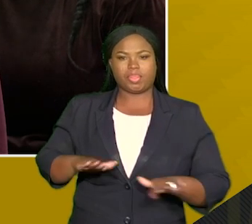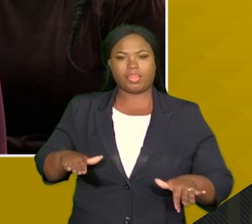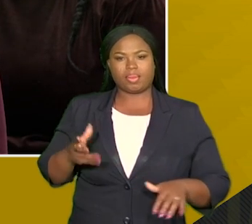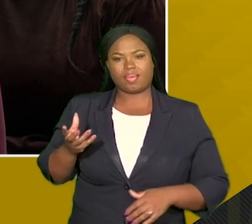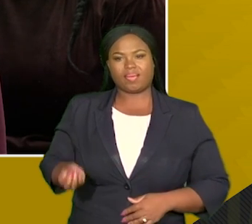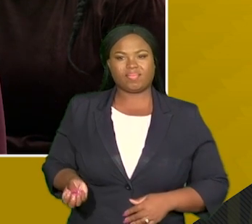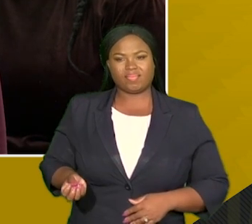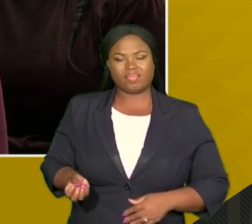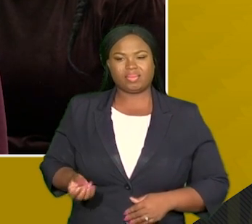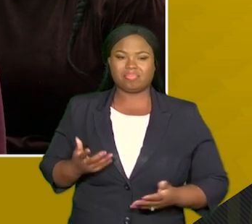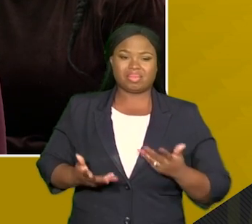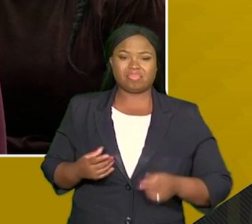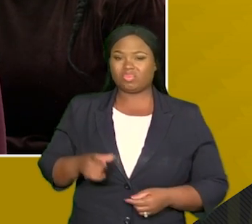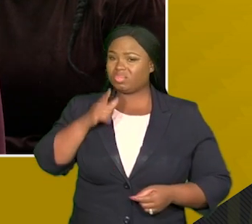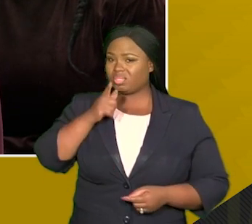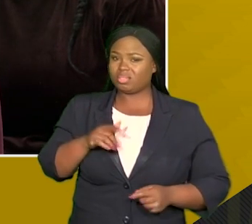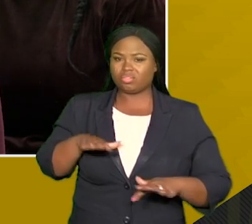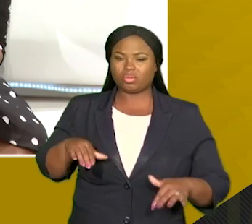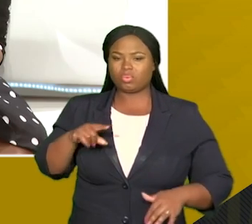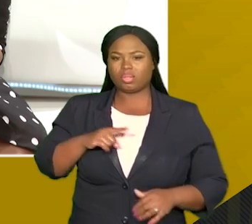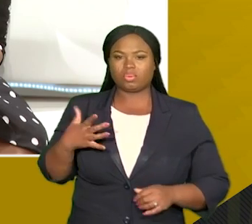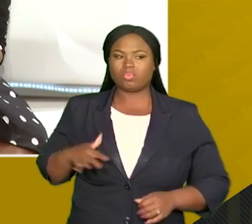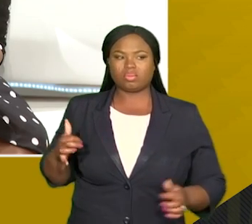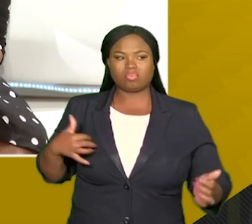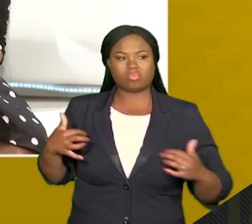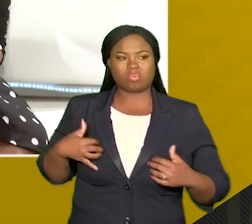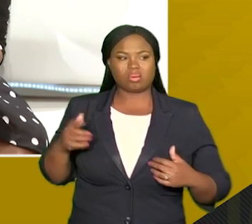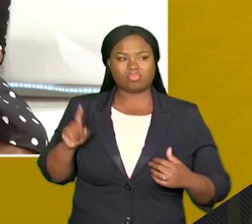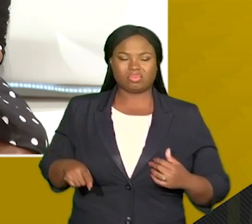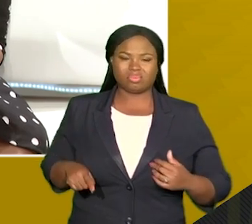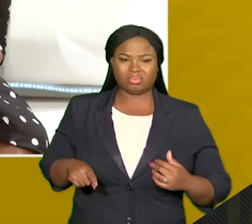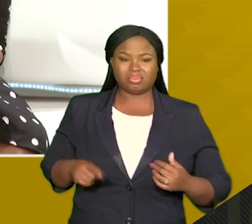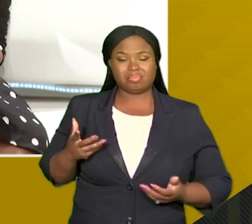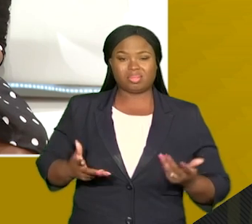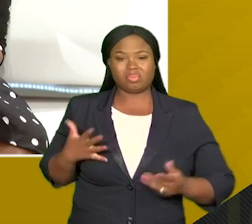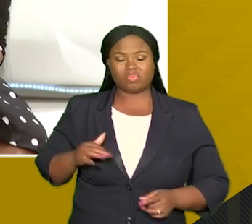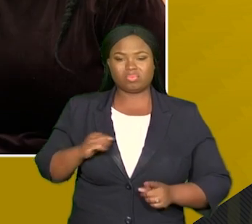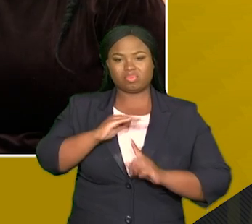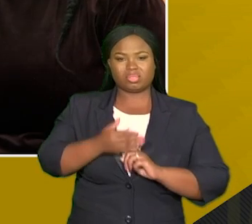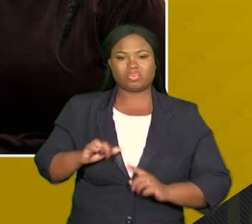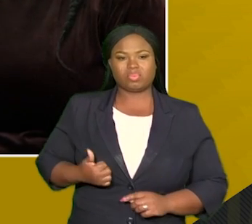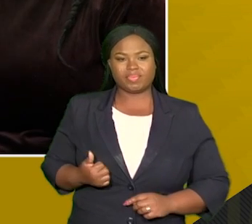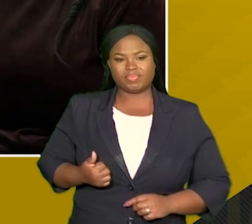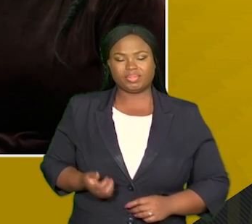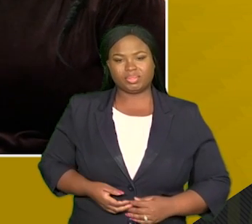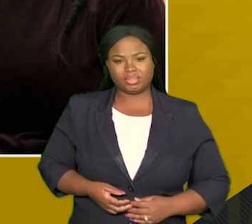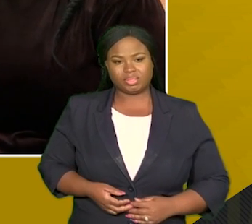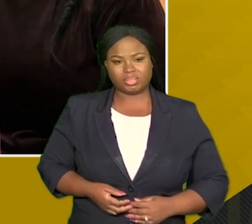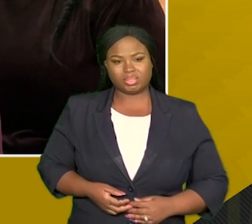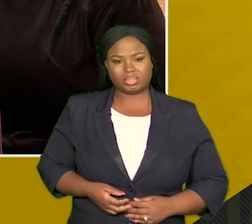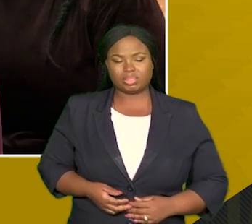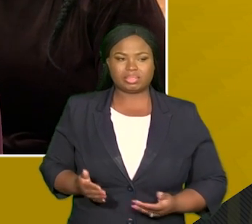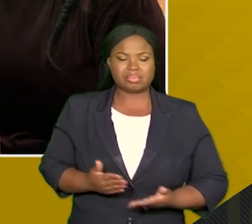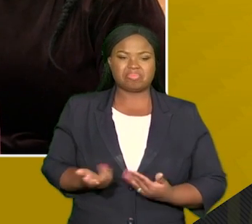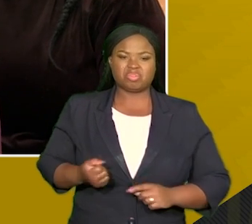want to share that with small children because they don't want to traumatize their own children. They may want to protect their wives from it. They will not want to